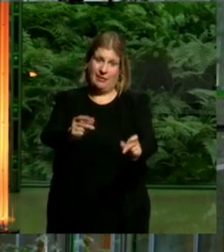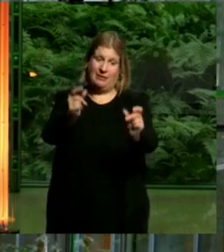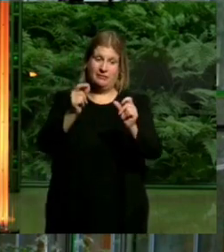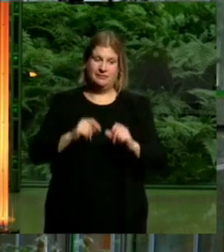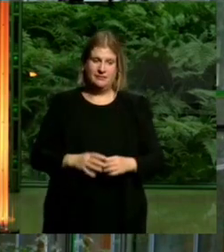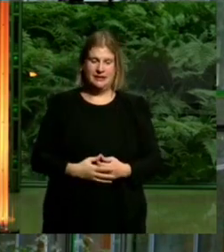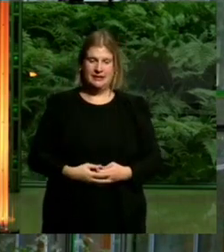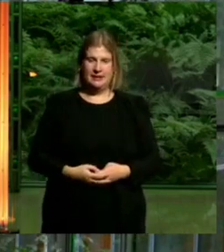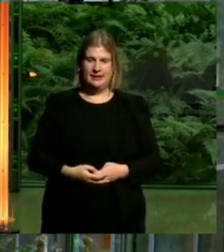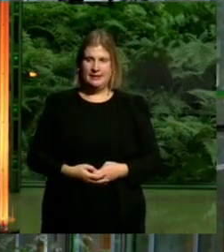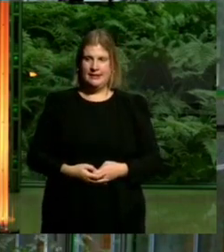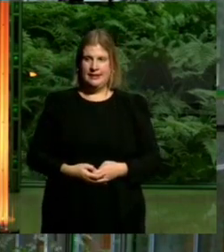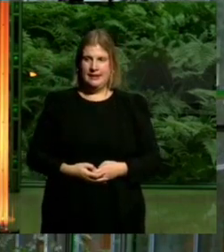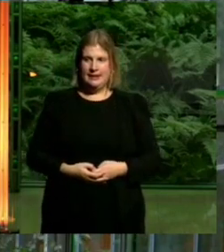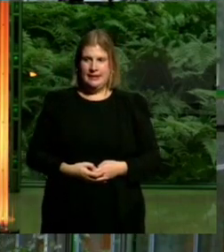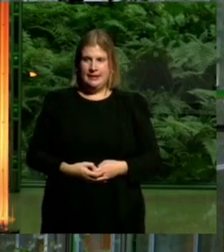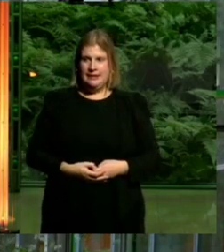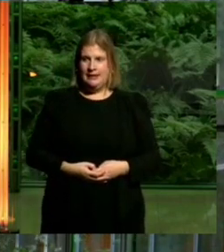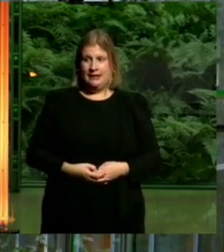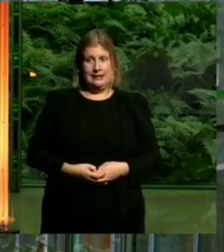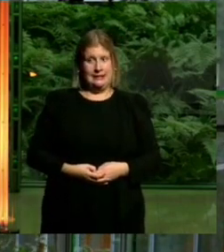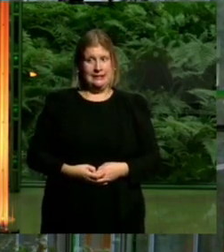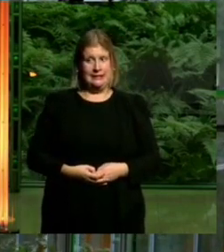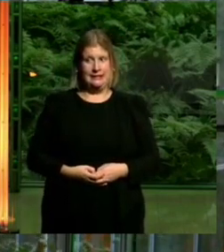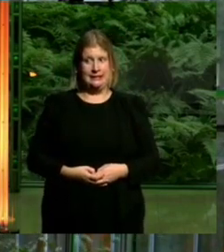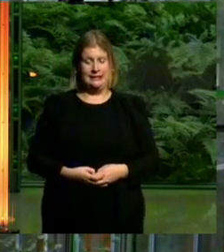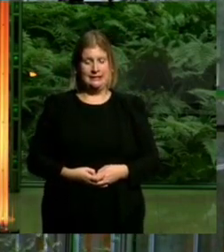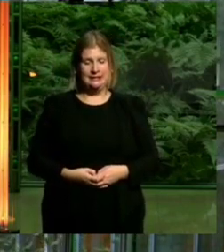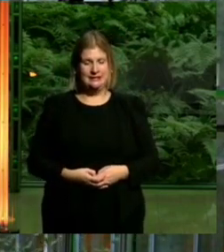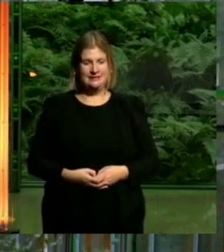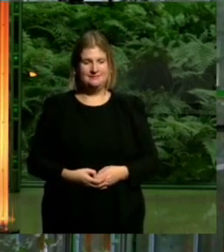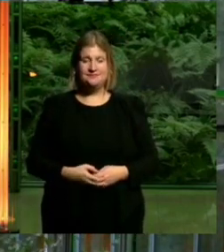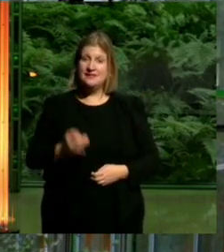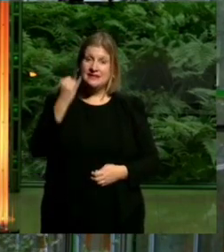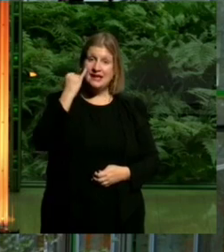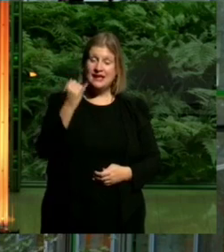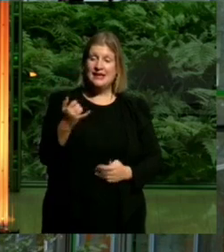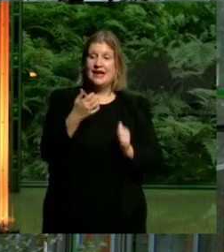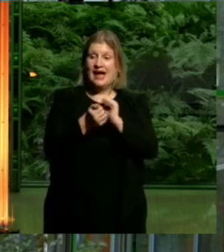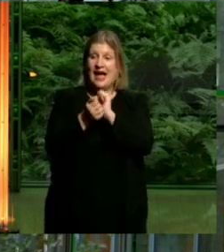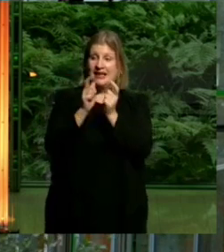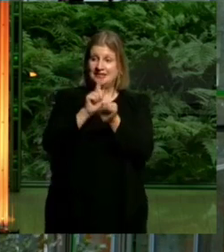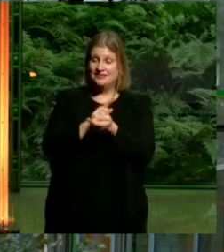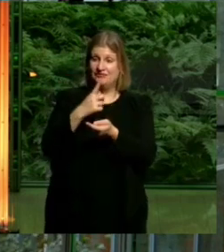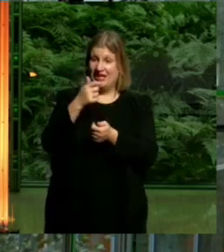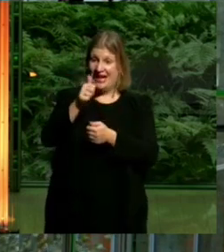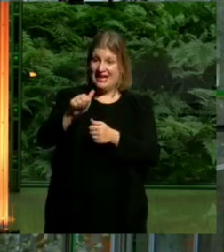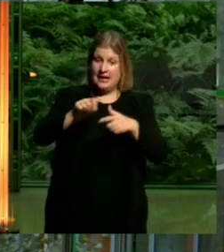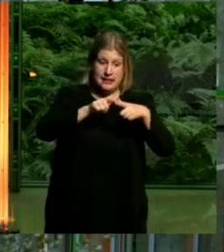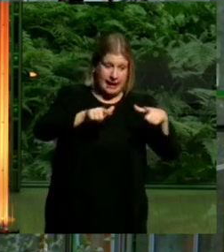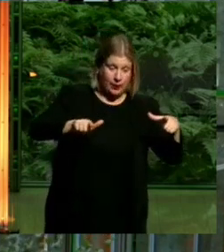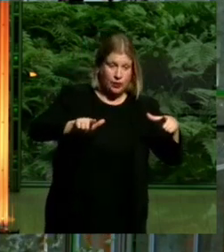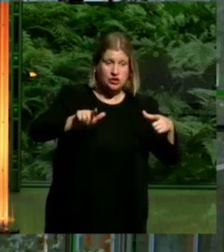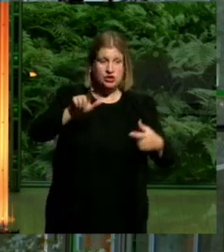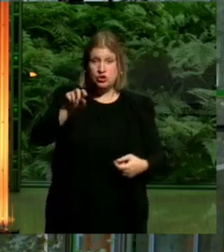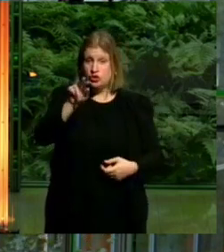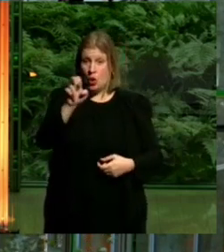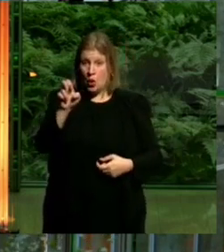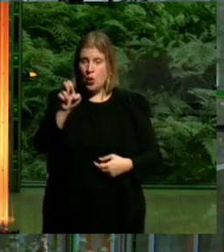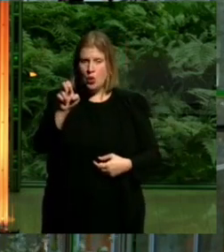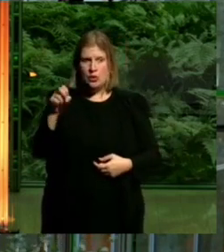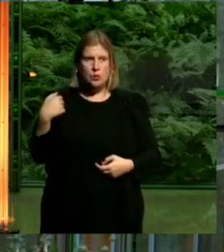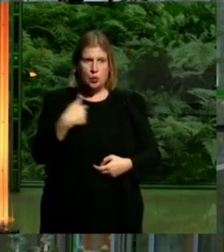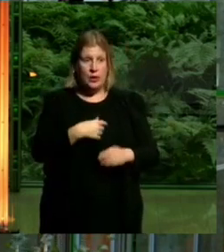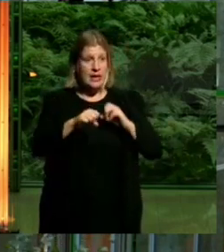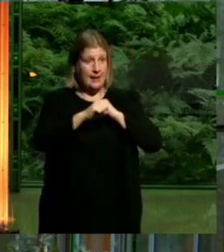fast. So this idea of translation between any language and tone, I think as marketers, I'm